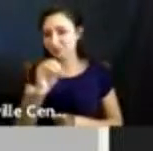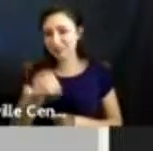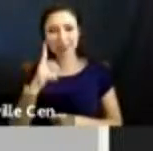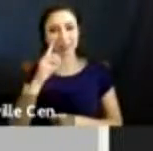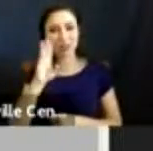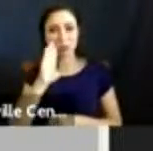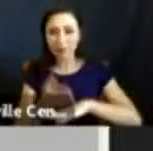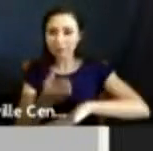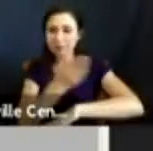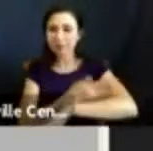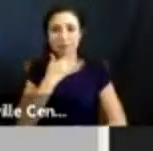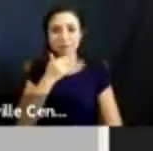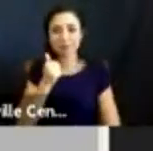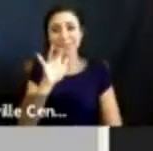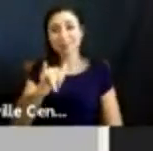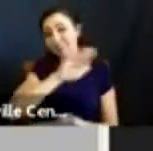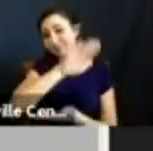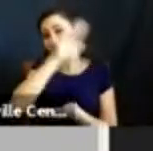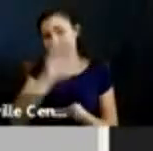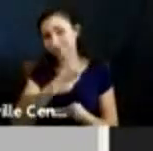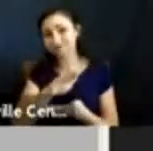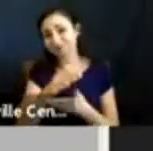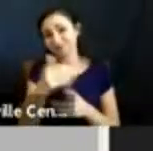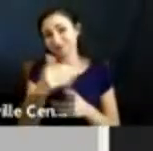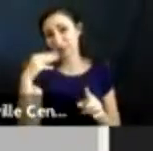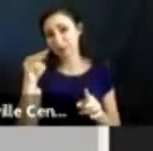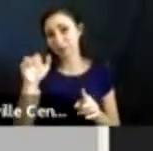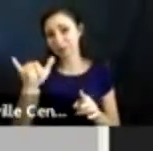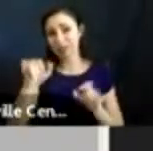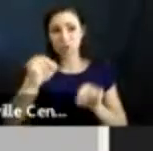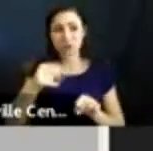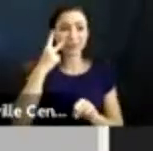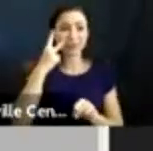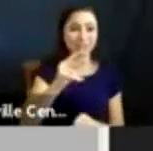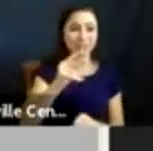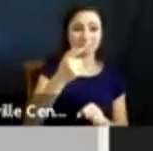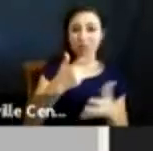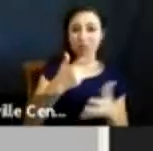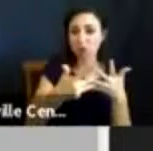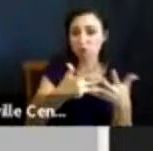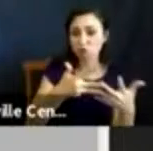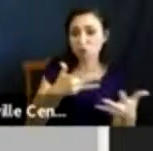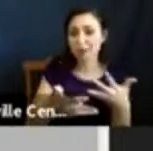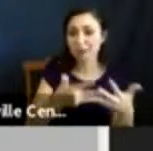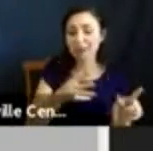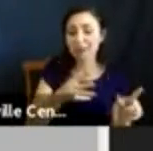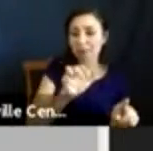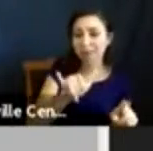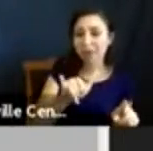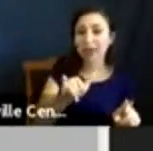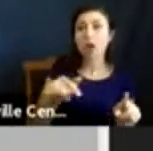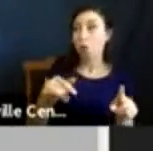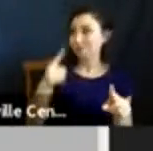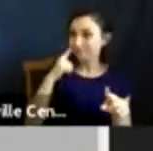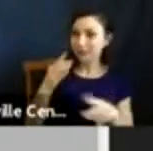gone down since May. So you can see that gray bar, May, the end of May, people thought that things were going to be getting better. And although we see a